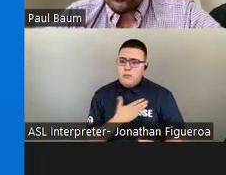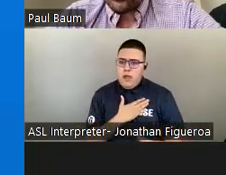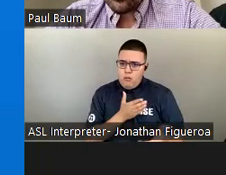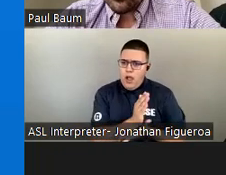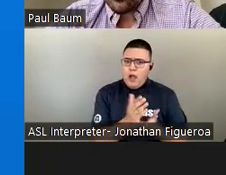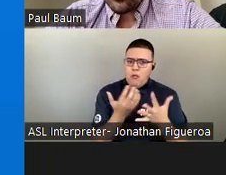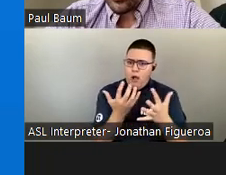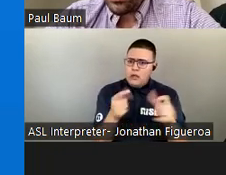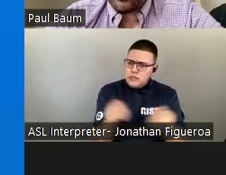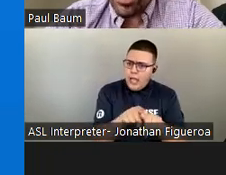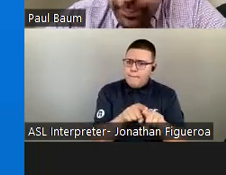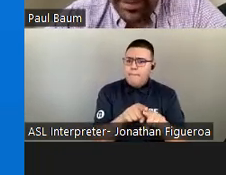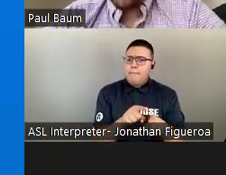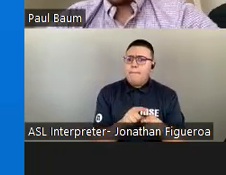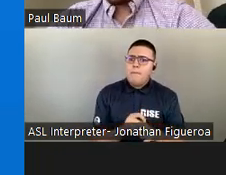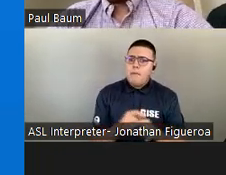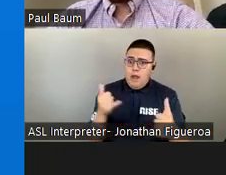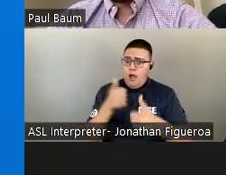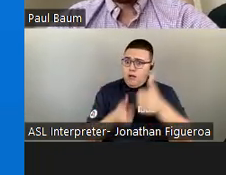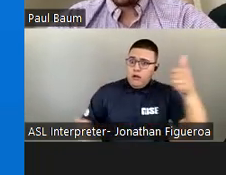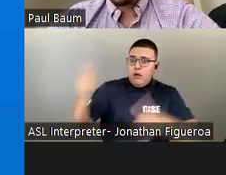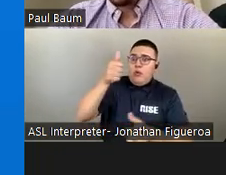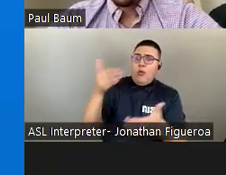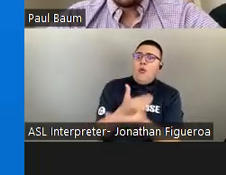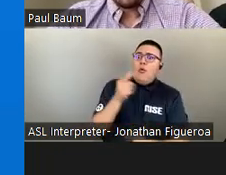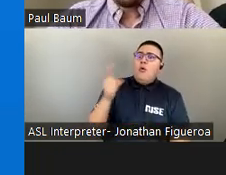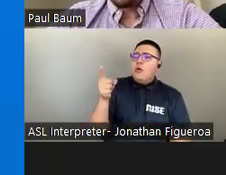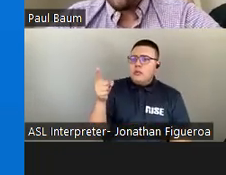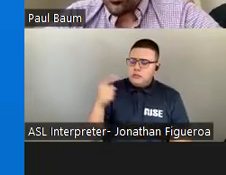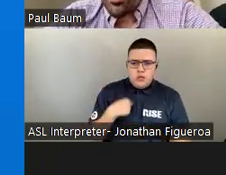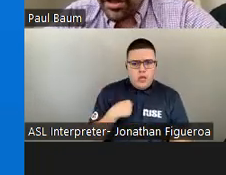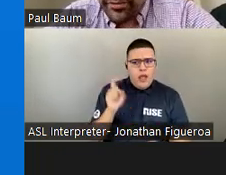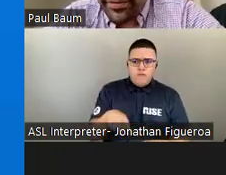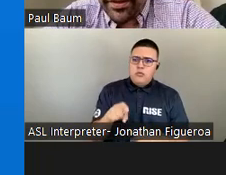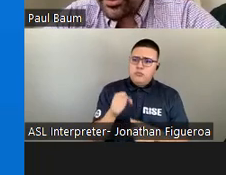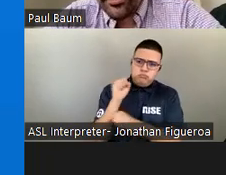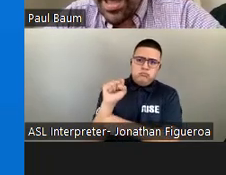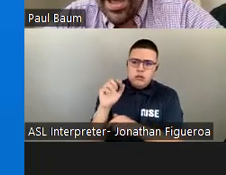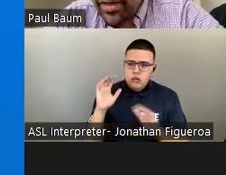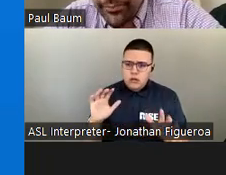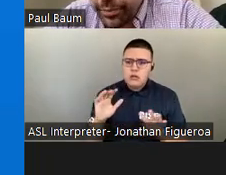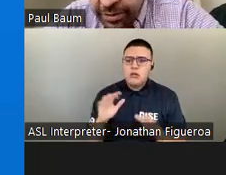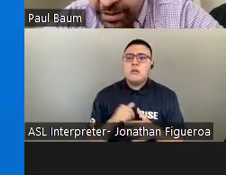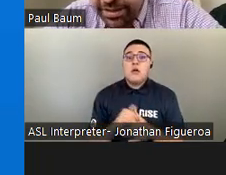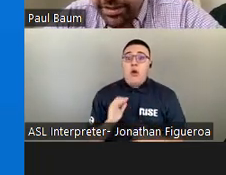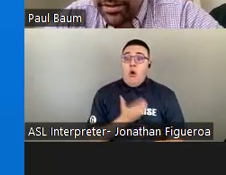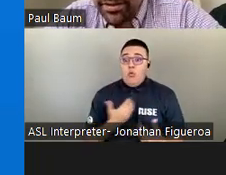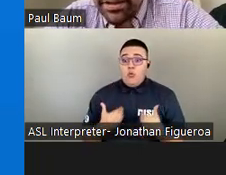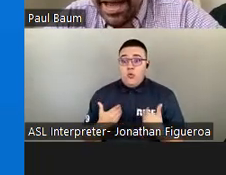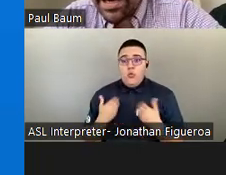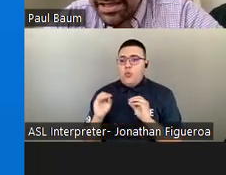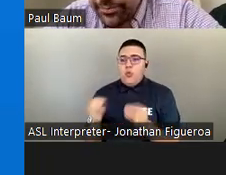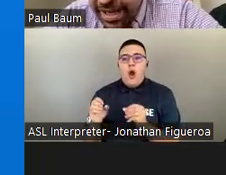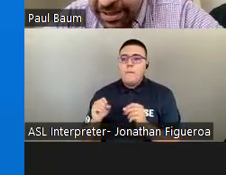rights. I need to jump on this, okay? Our youth do not have that opportunity